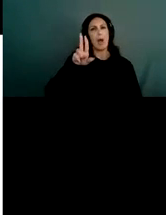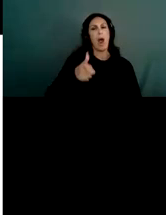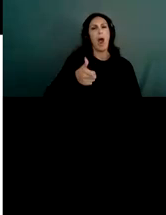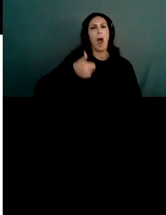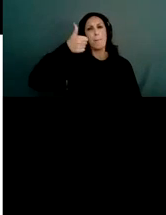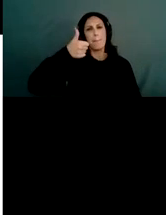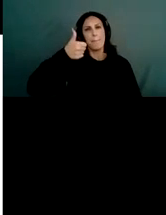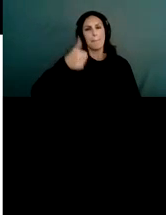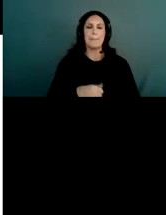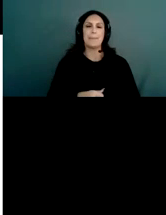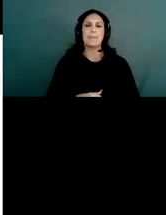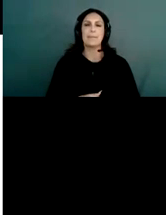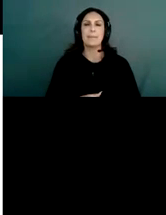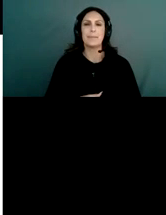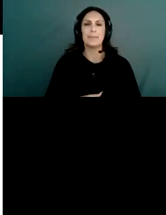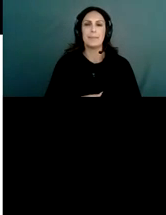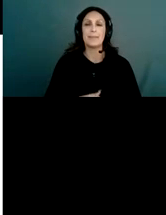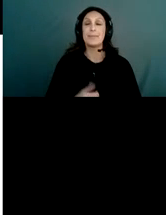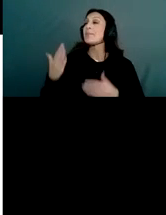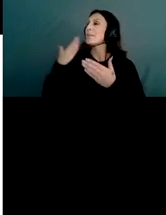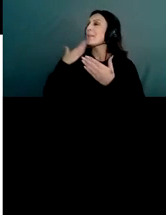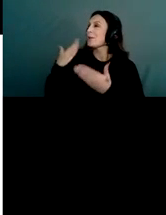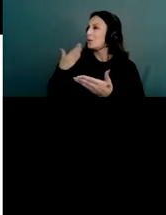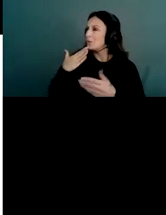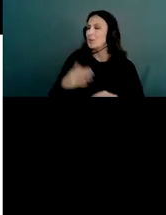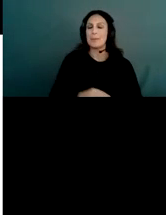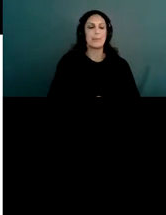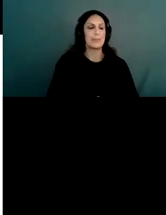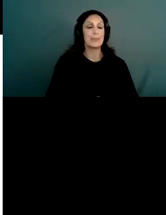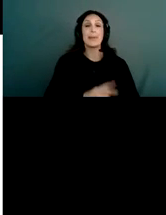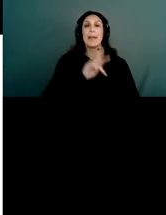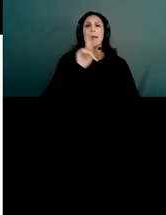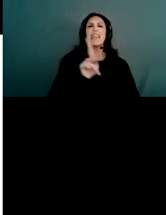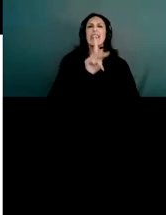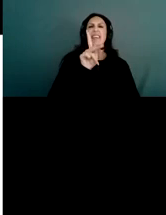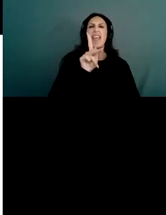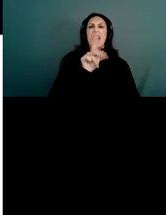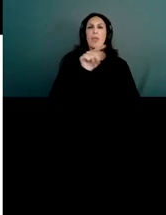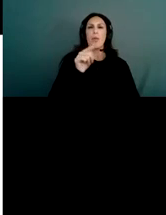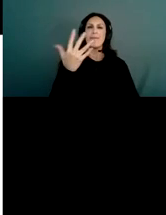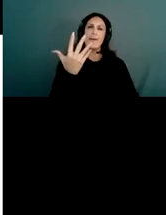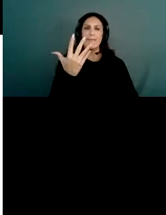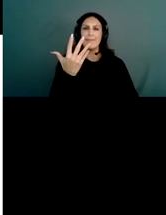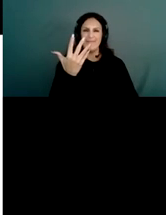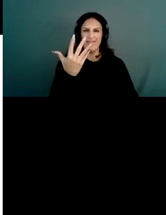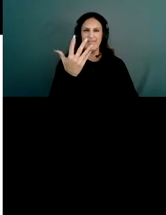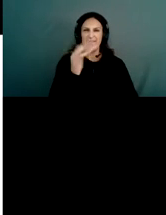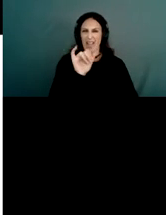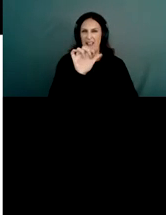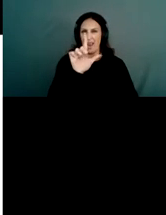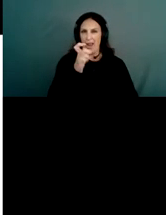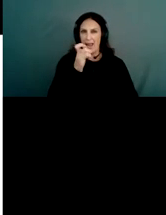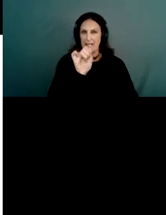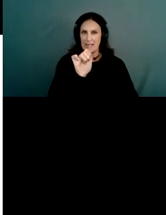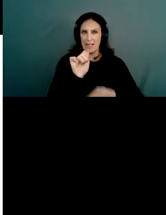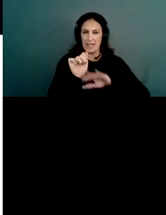Thank you, Janet. So we just took a look at the K5 component of Lexia. The 6th grade component is